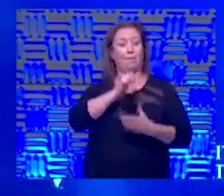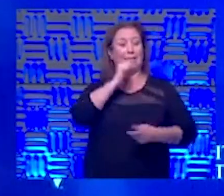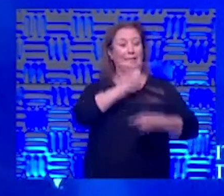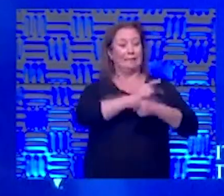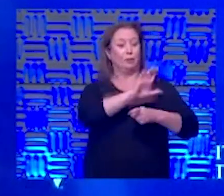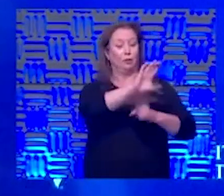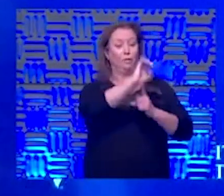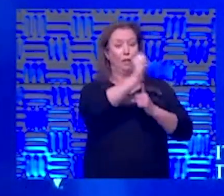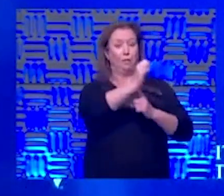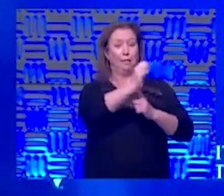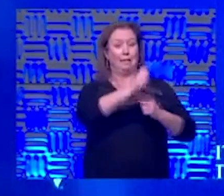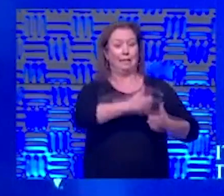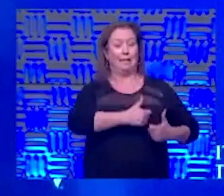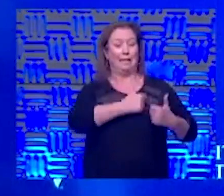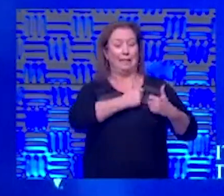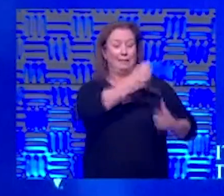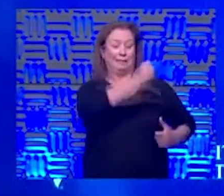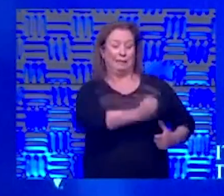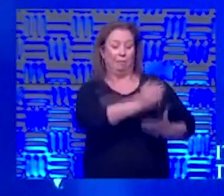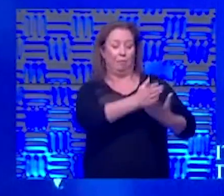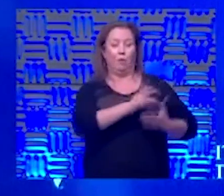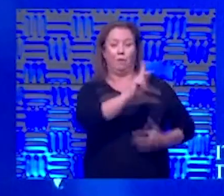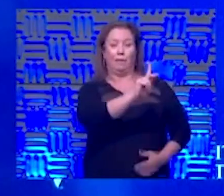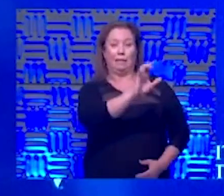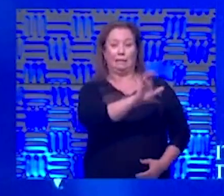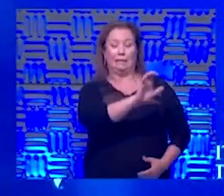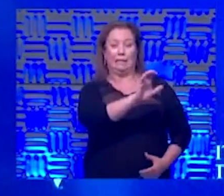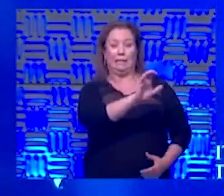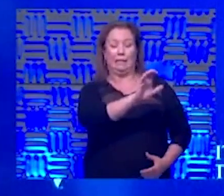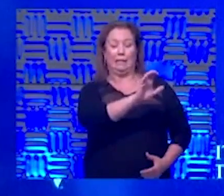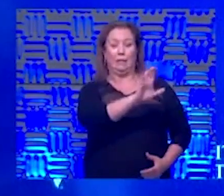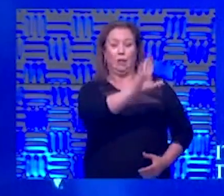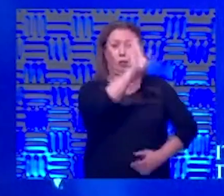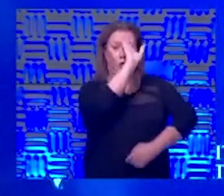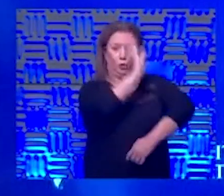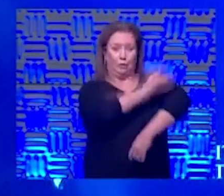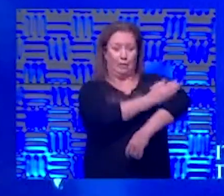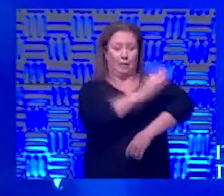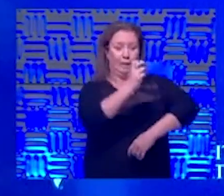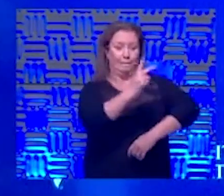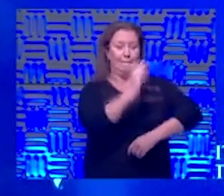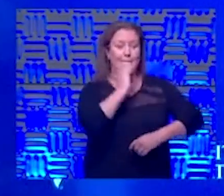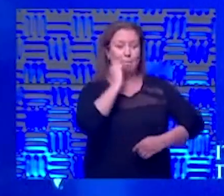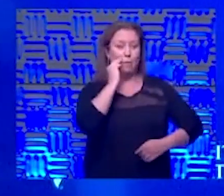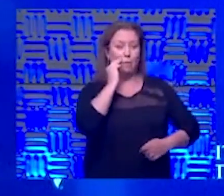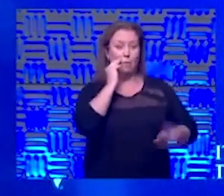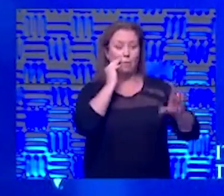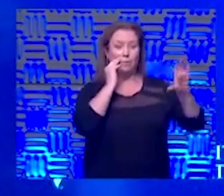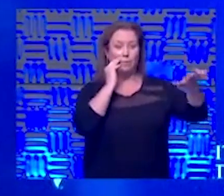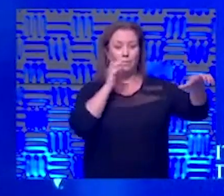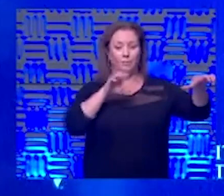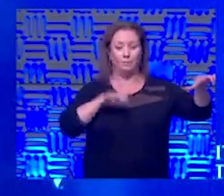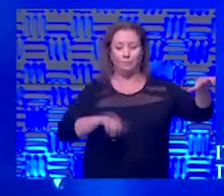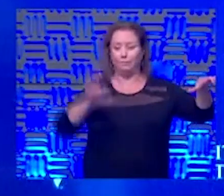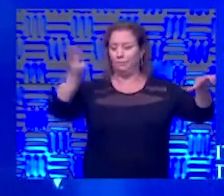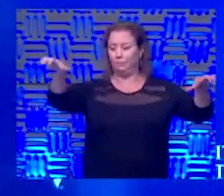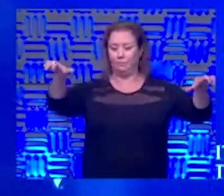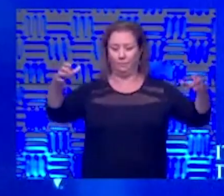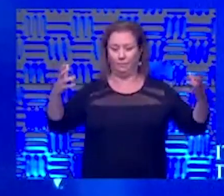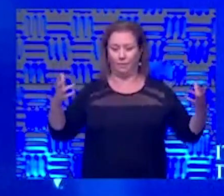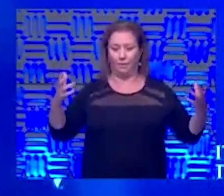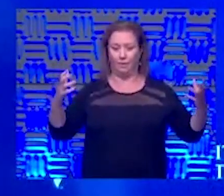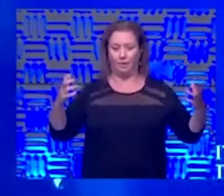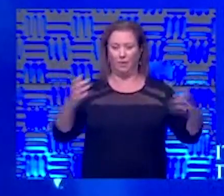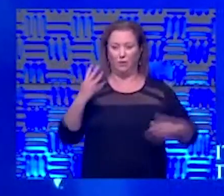a bubble. They live in the south part of Kansas City, and her son just came home as well. So, boy, there's like